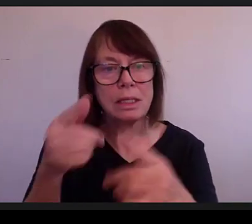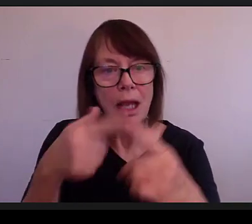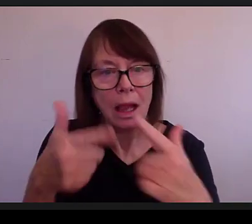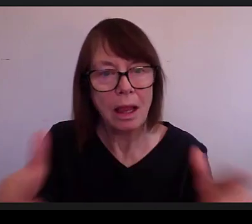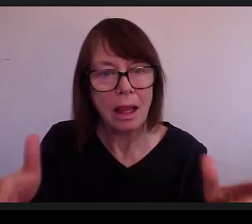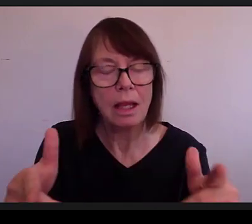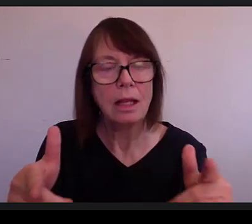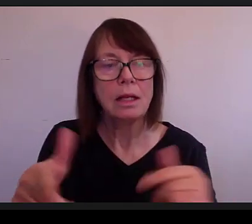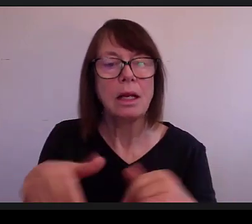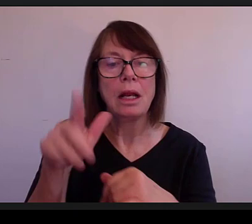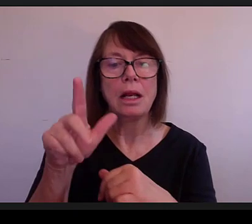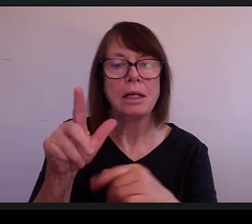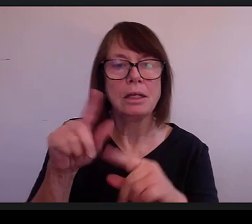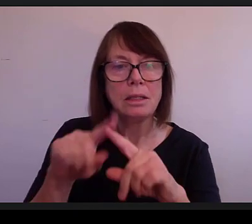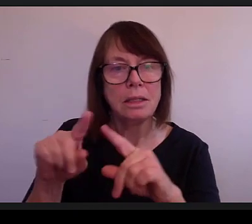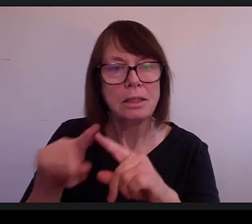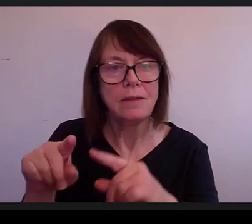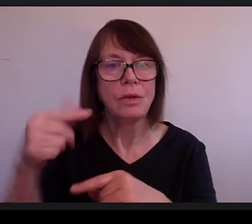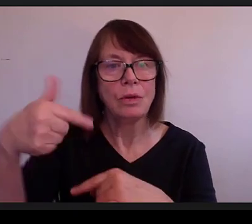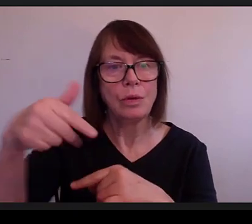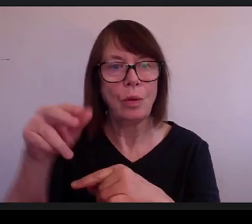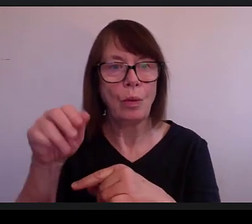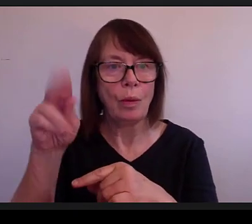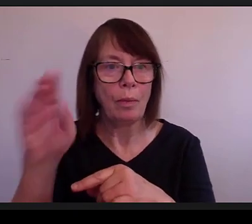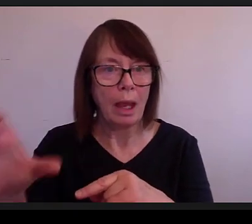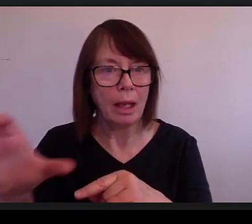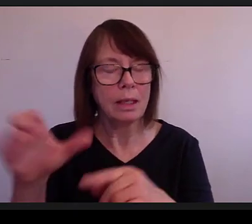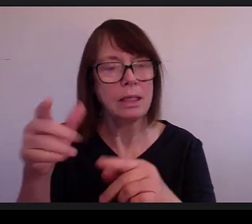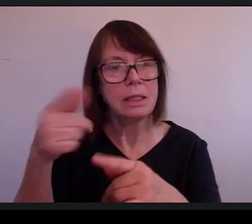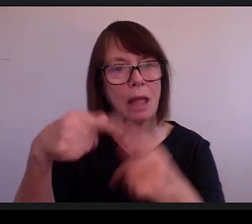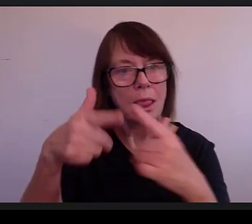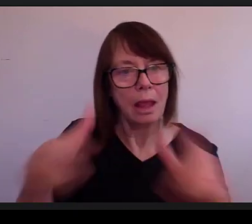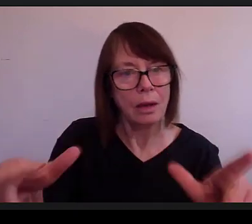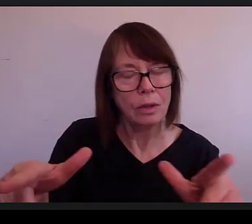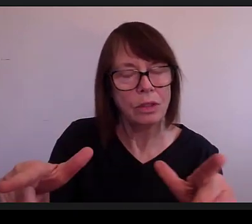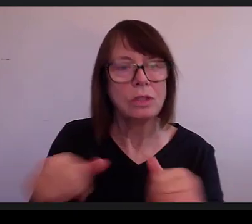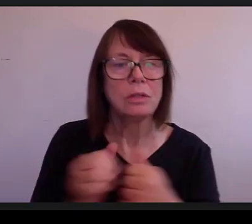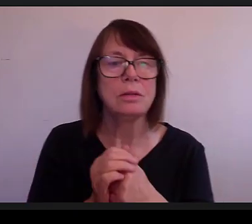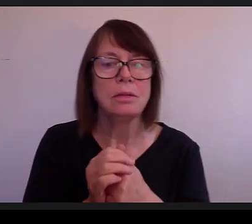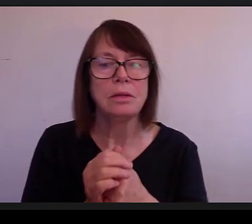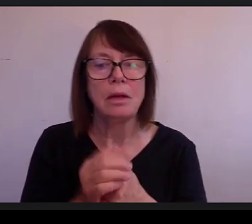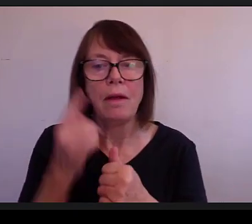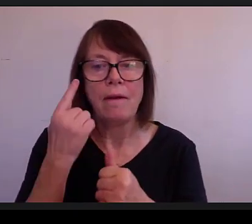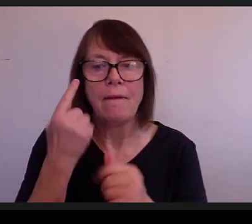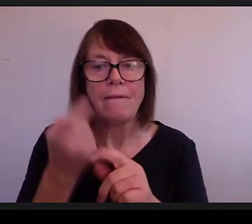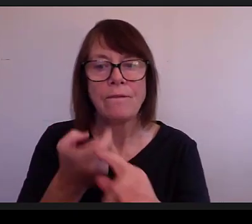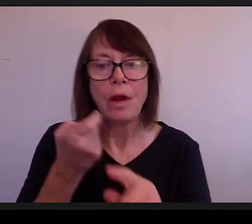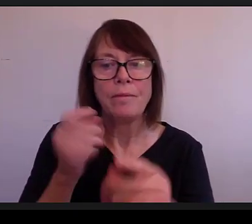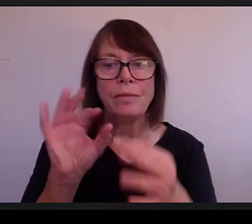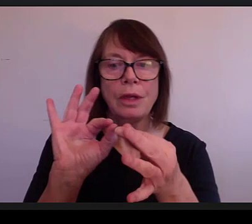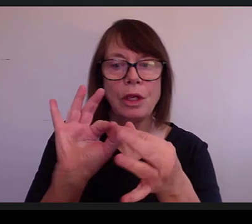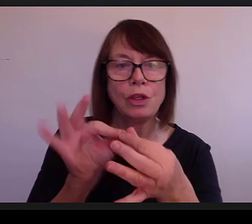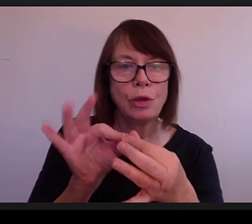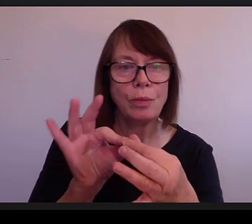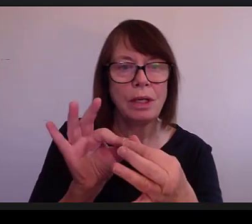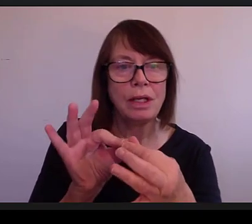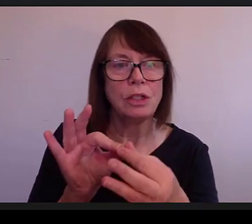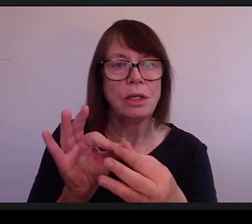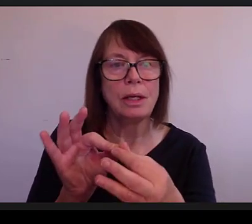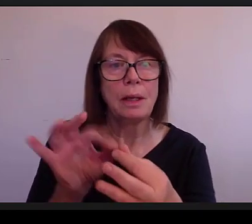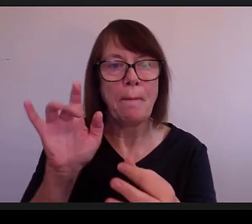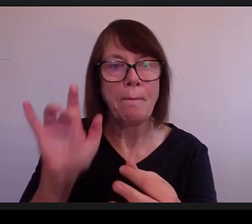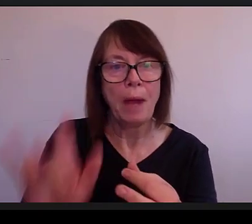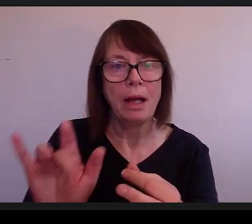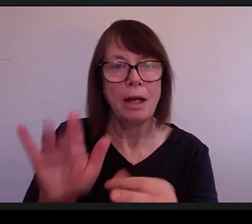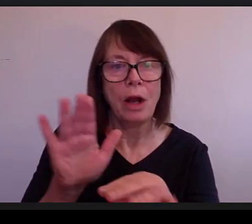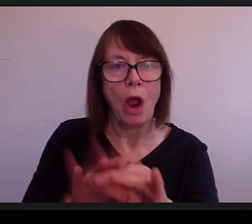Langue des Signes Québécoise. Each of these can be accessed from the interpretation button on